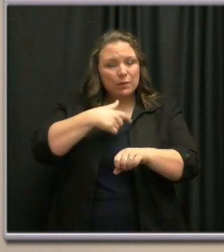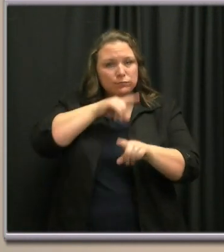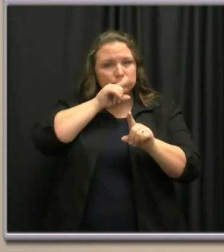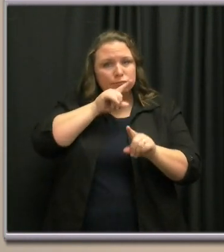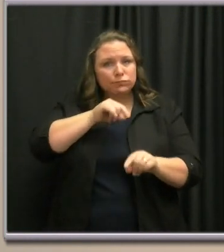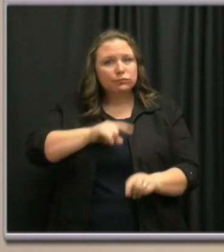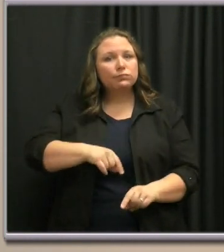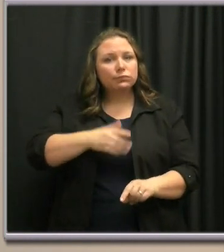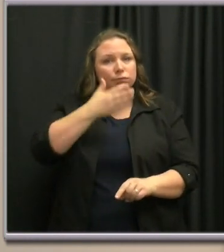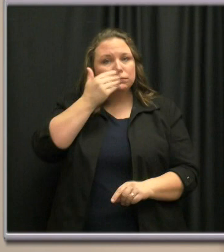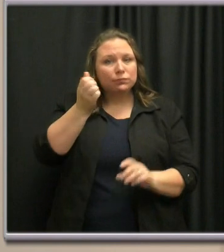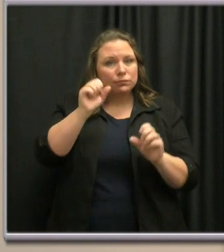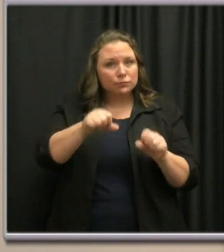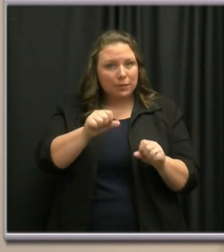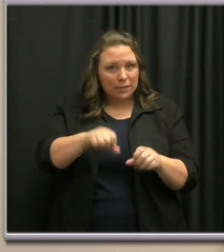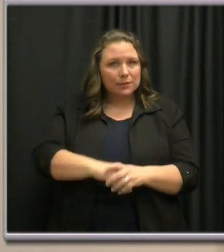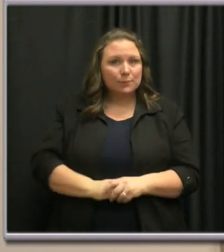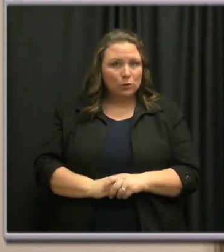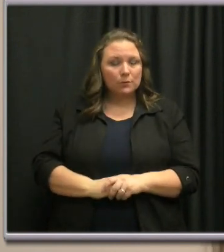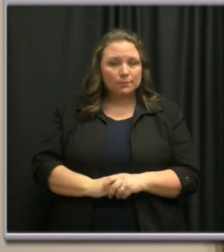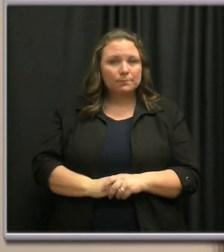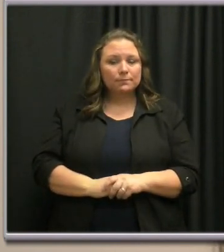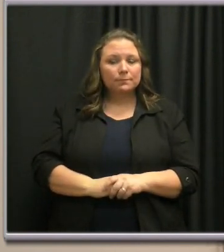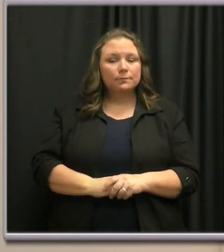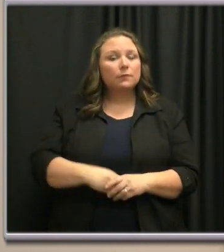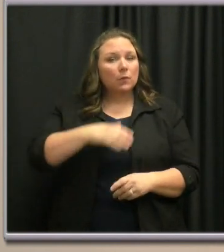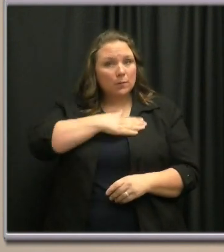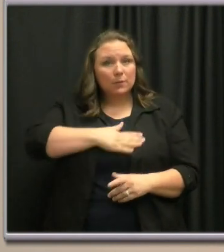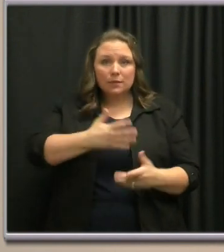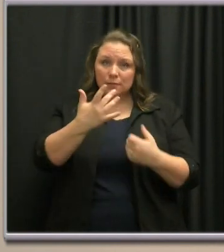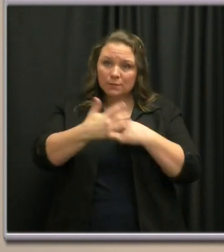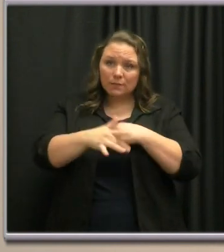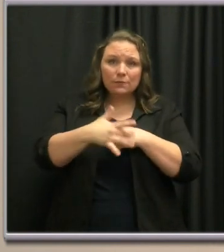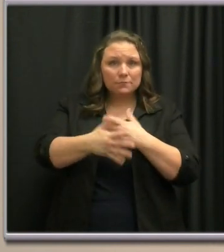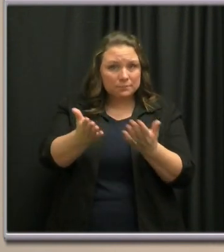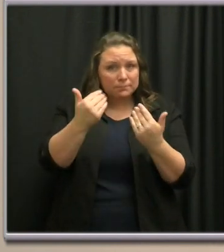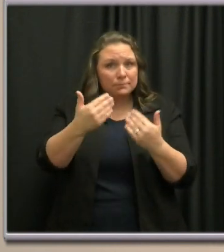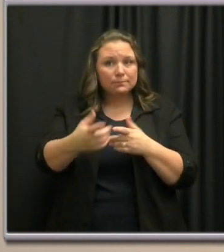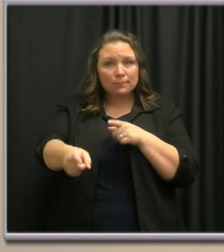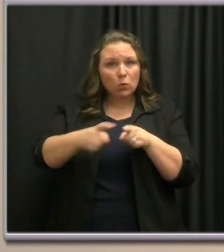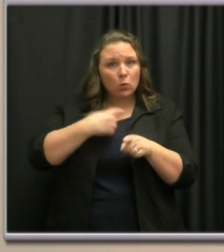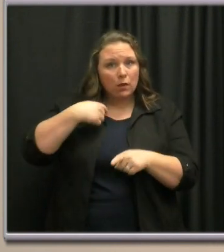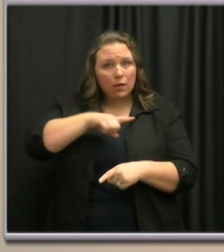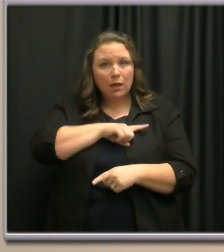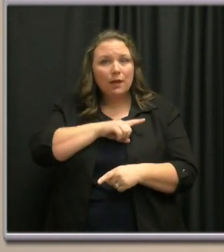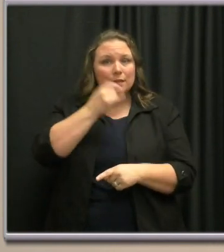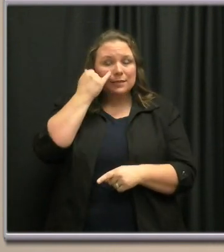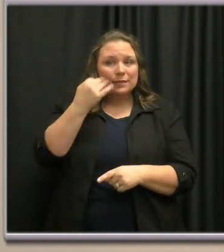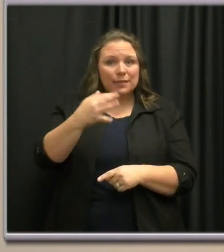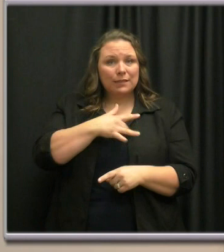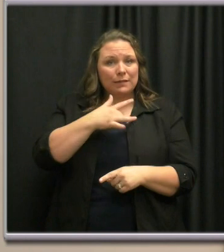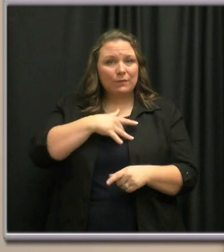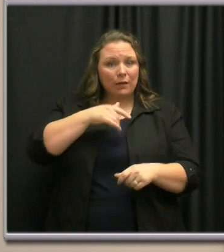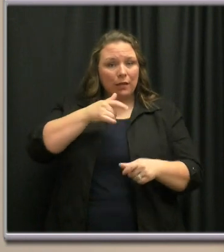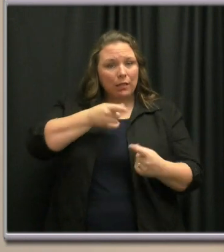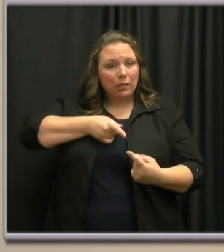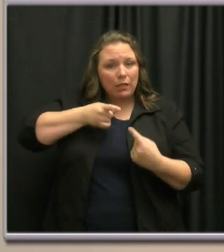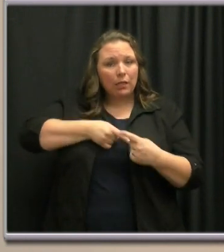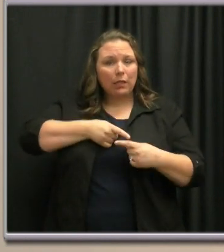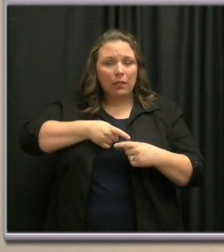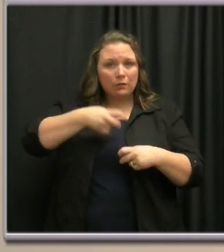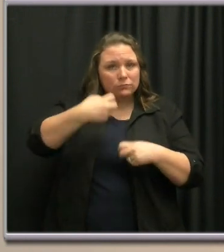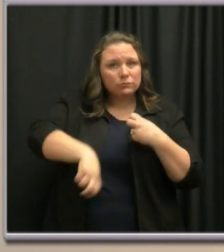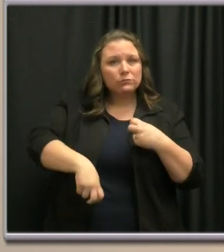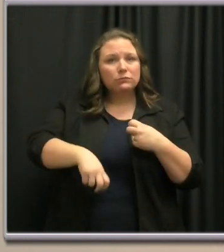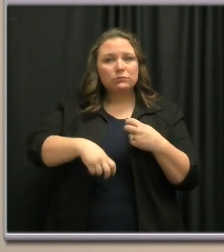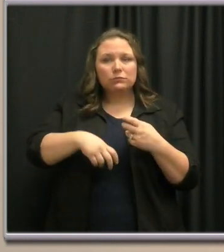those calls by close of business every day, so please feel free to reach out. If you're having difficulties, we are